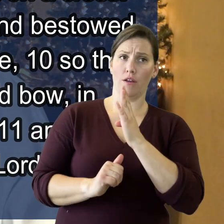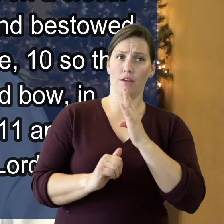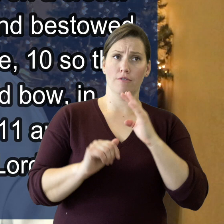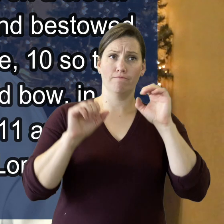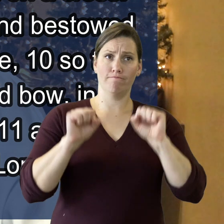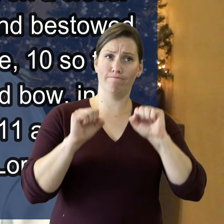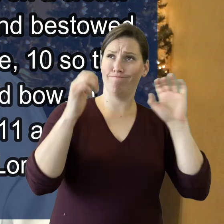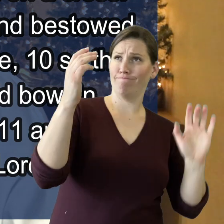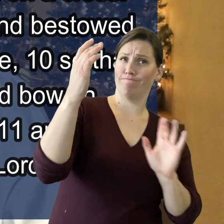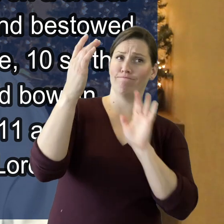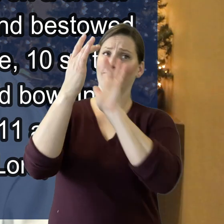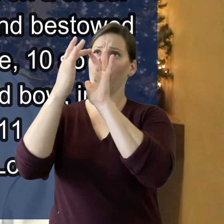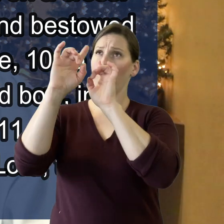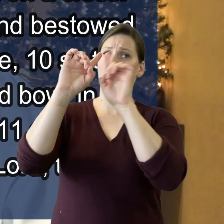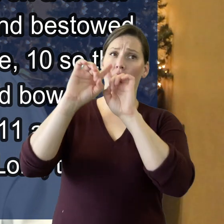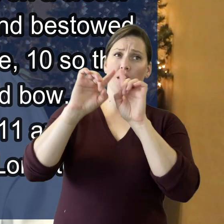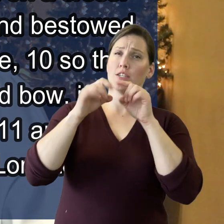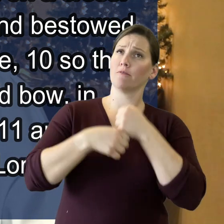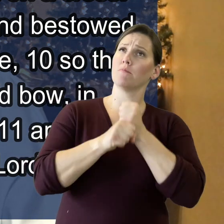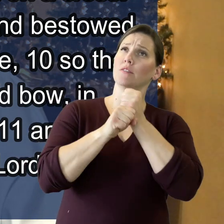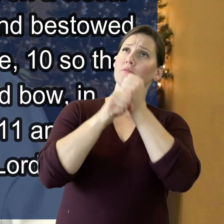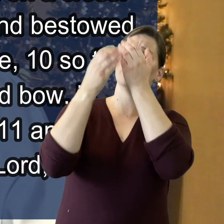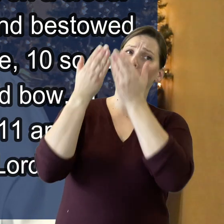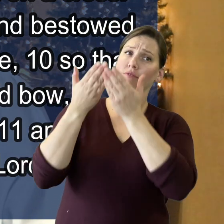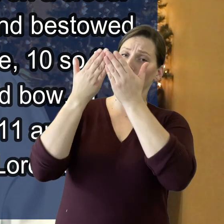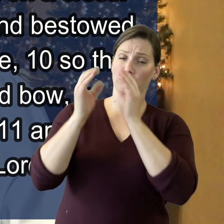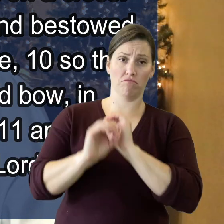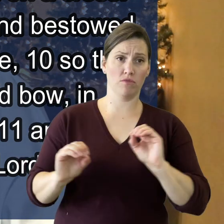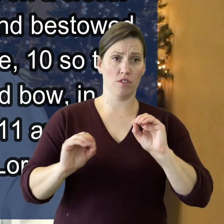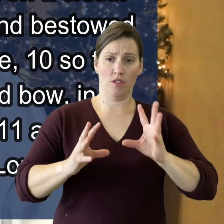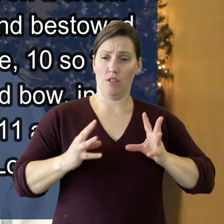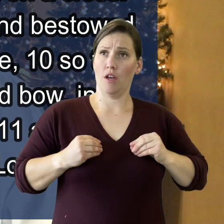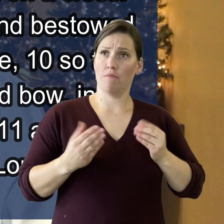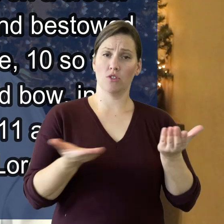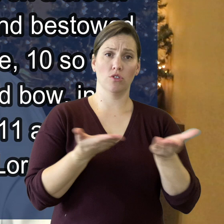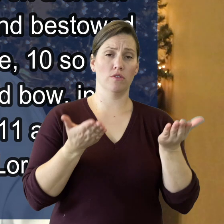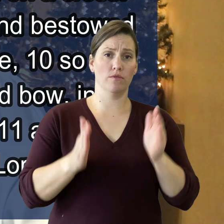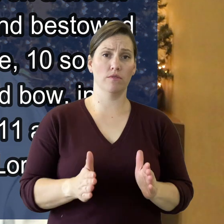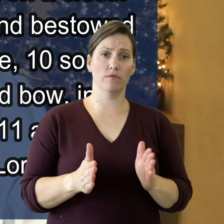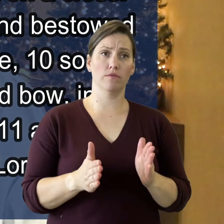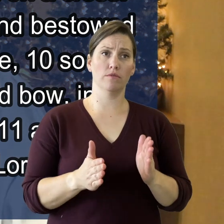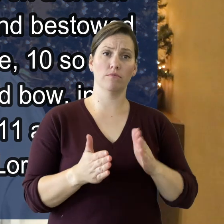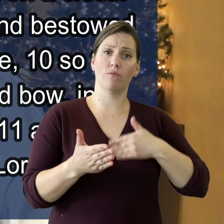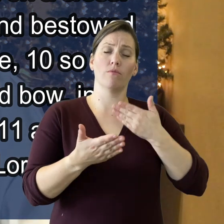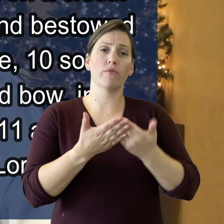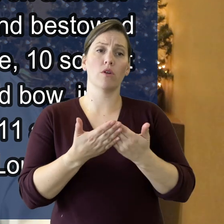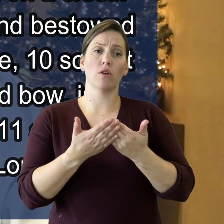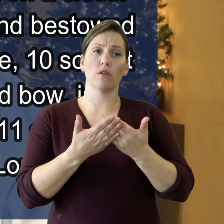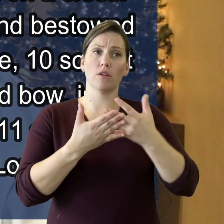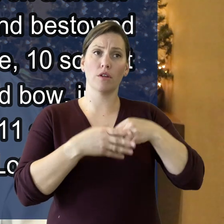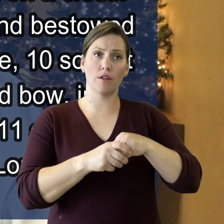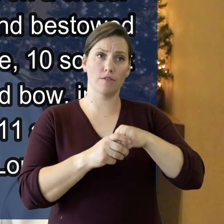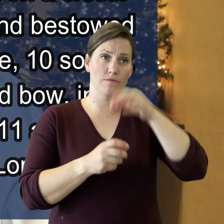to be grasped, but made himself nothing, taking the form of a servant, being born in the